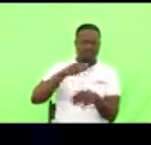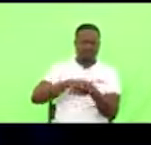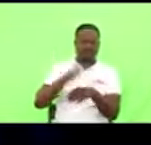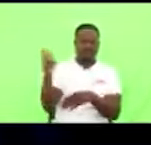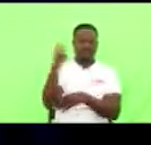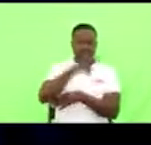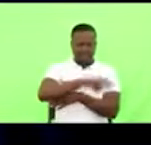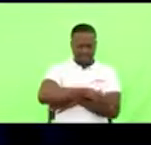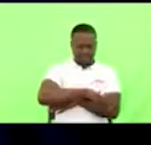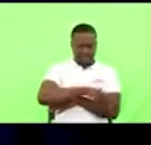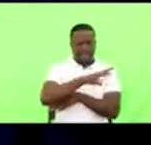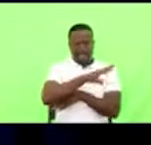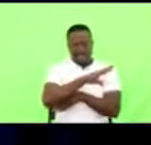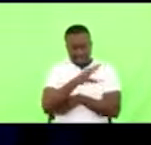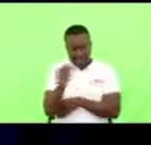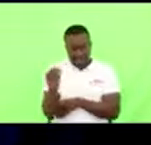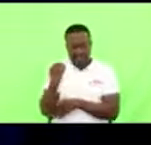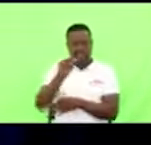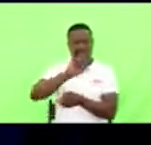And